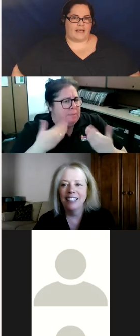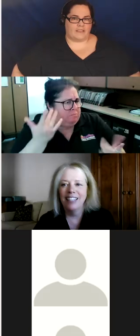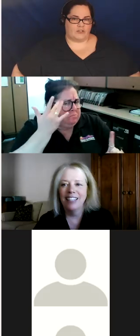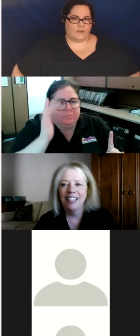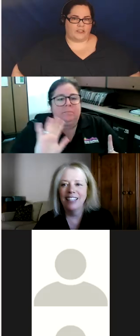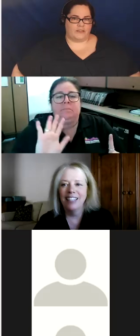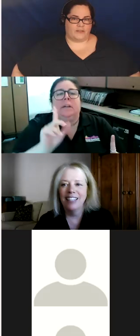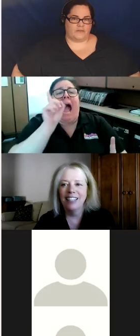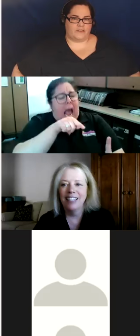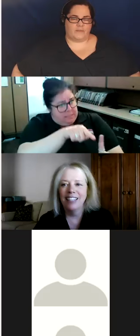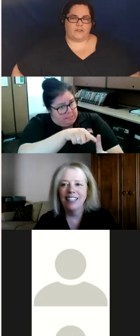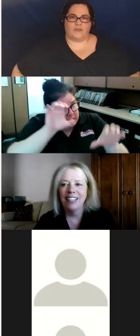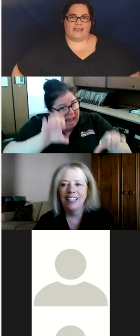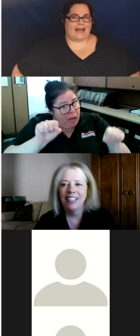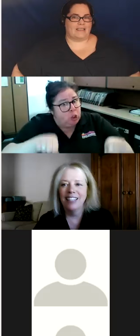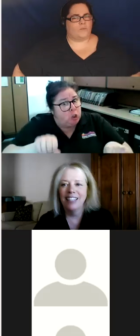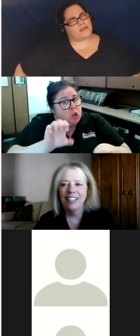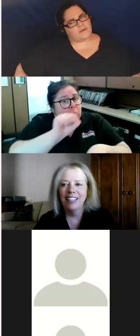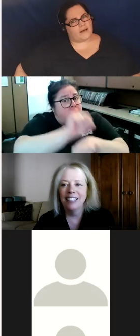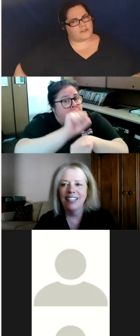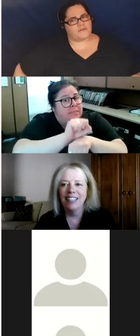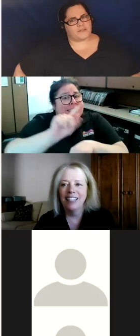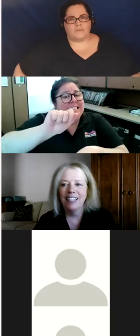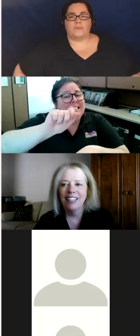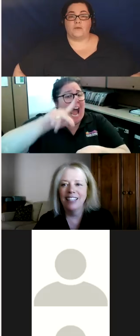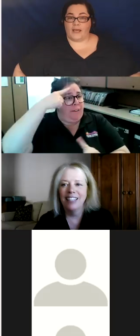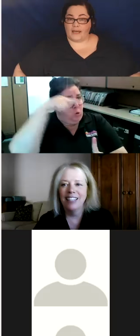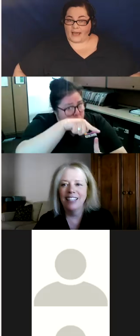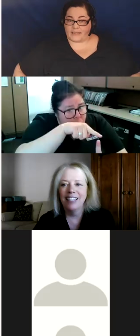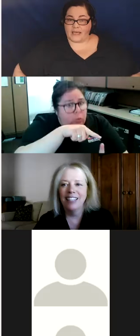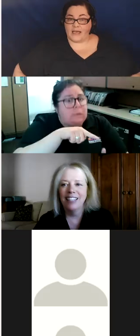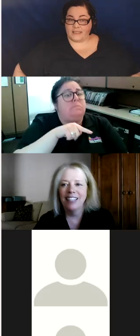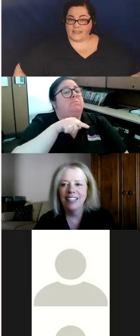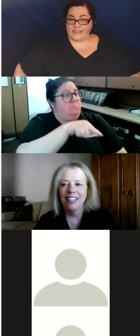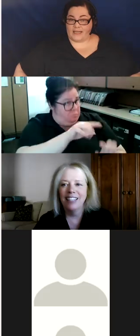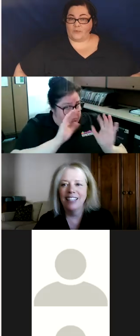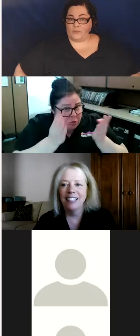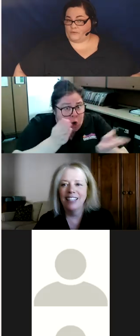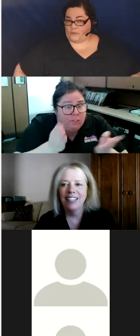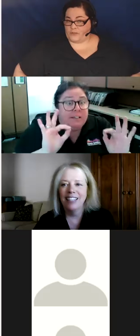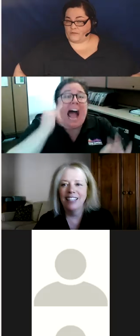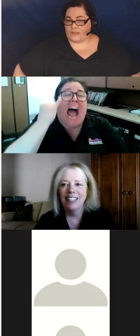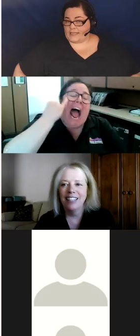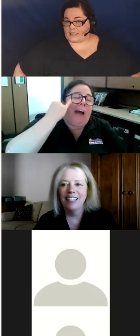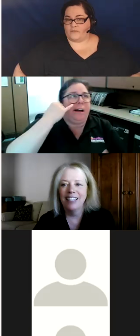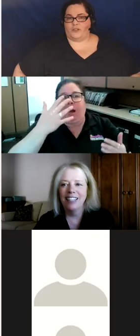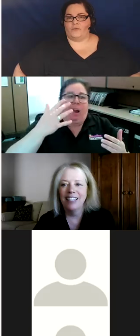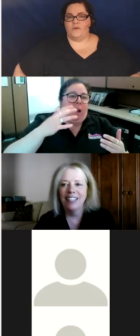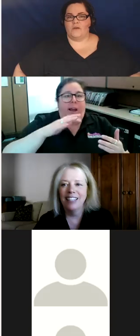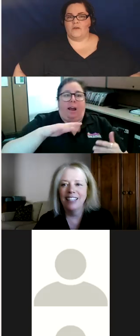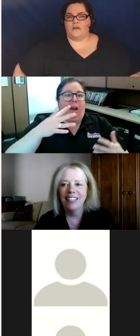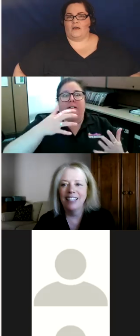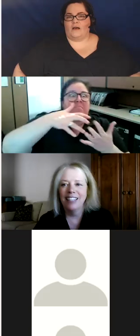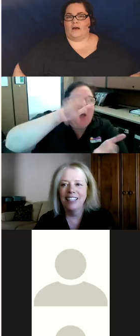to ask 2 questions about service animals. You cannot ask them, "Why do you have a service animal?" But you can ask, "Does this animal perform a task for